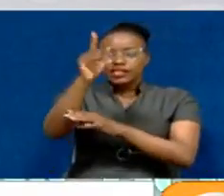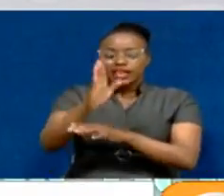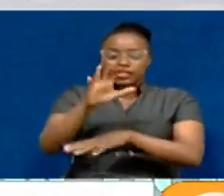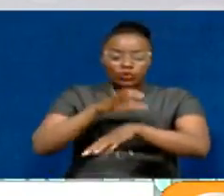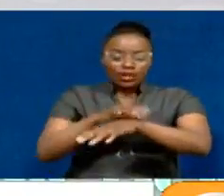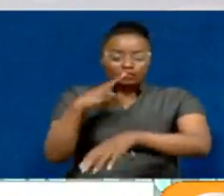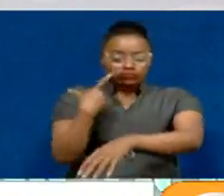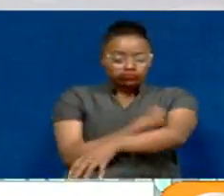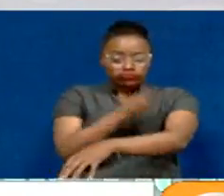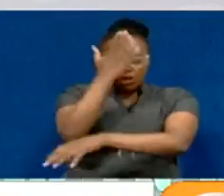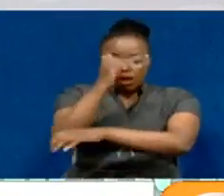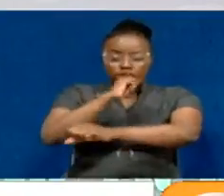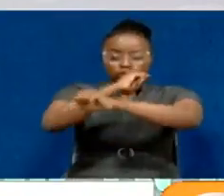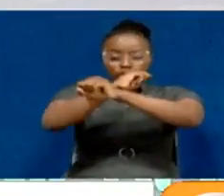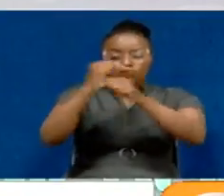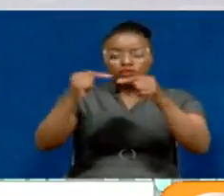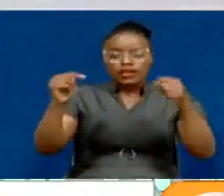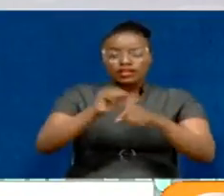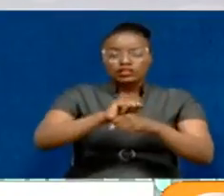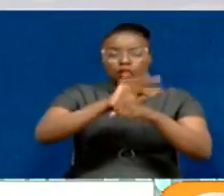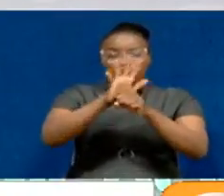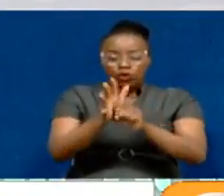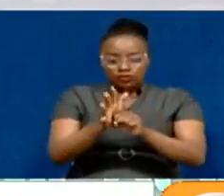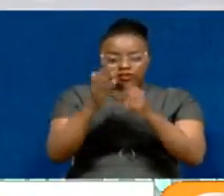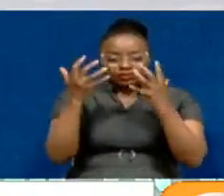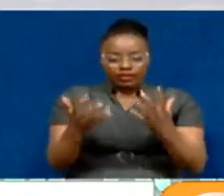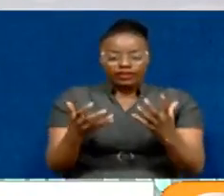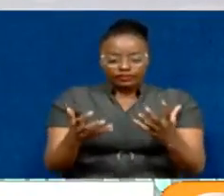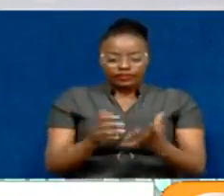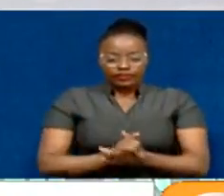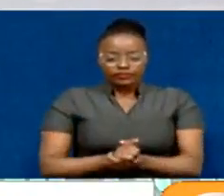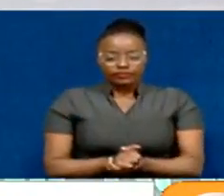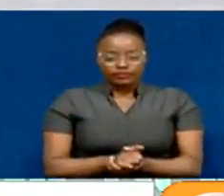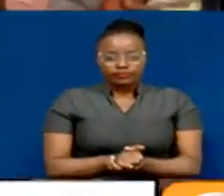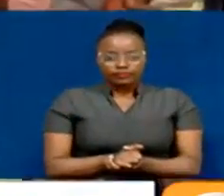get vaccinated to prevent contracting severe COVID-19 disease.